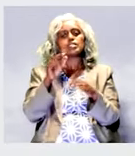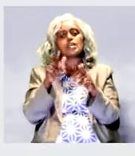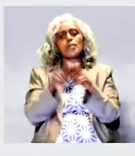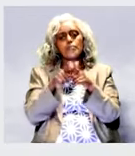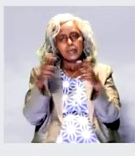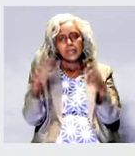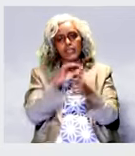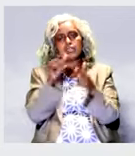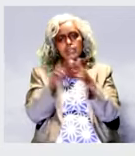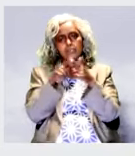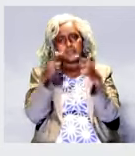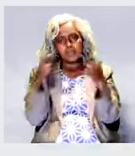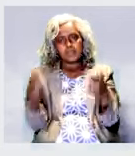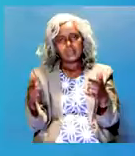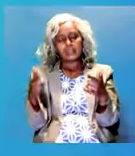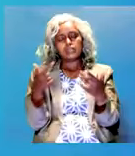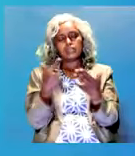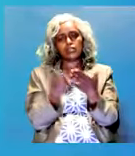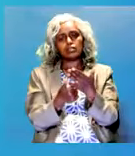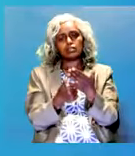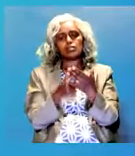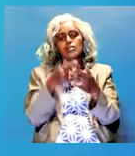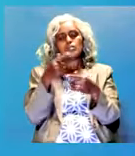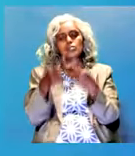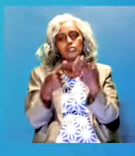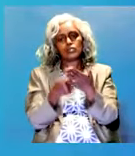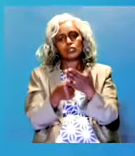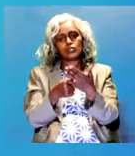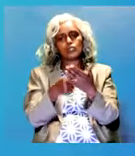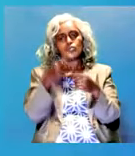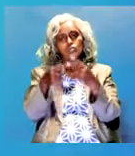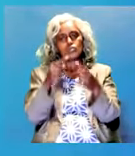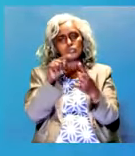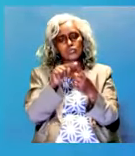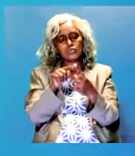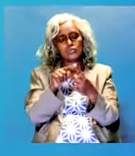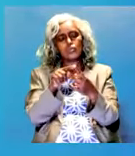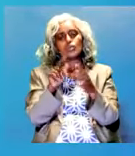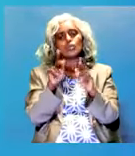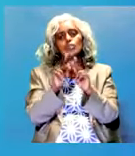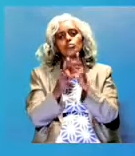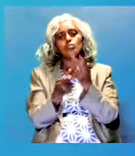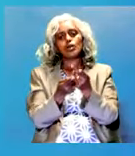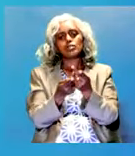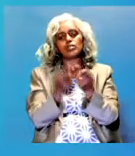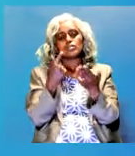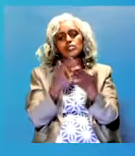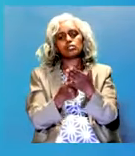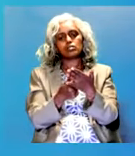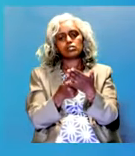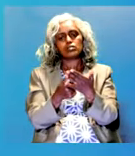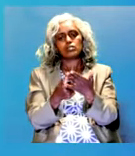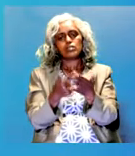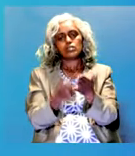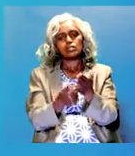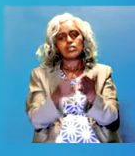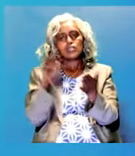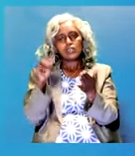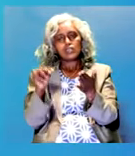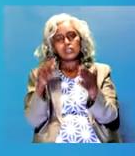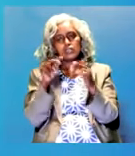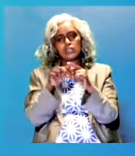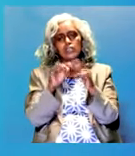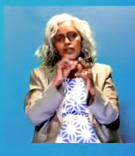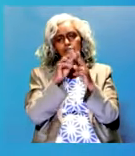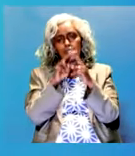and bigger, it proceeds, or it goes to which part? Let's assume here n is